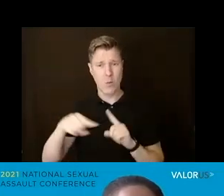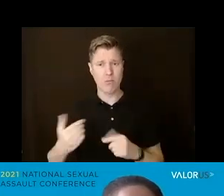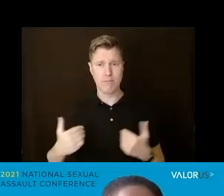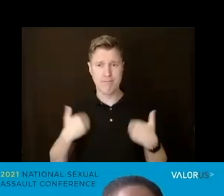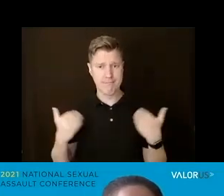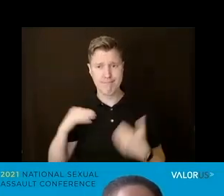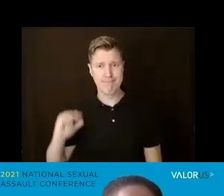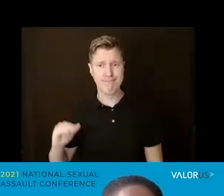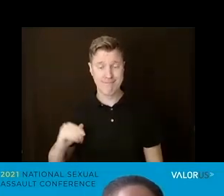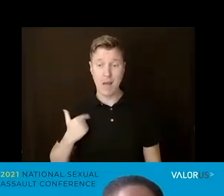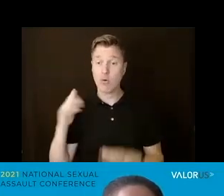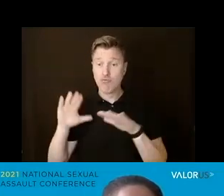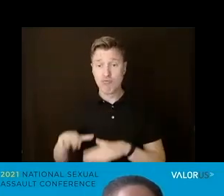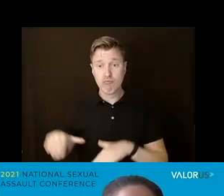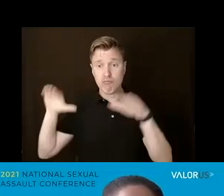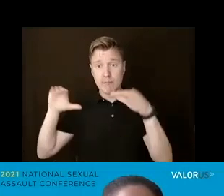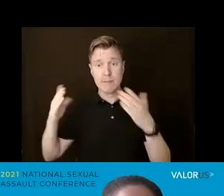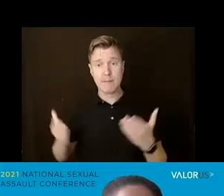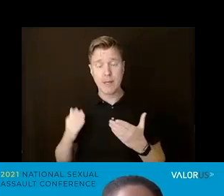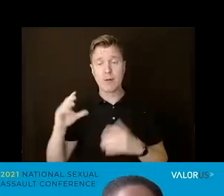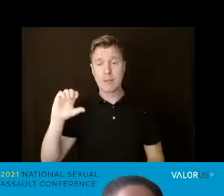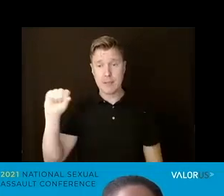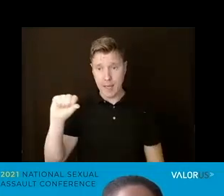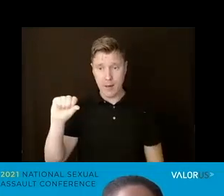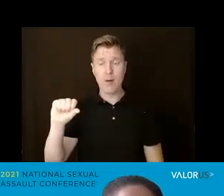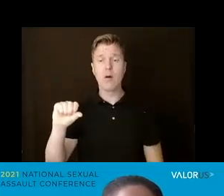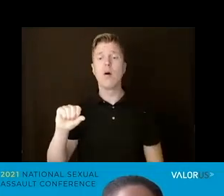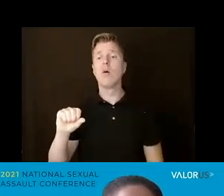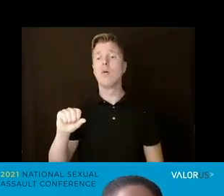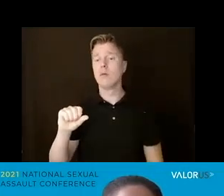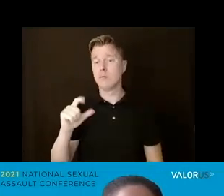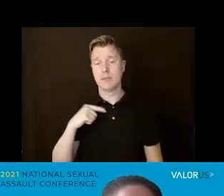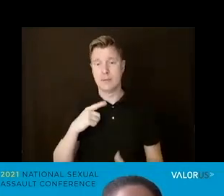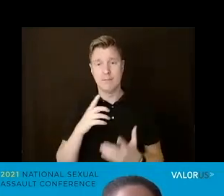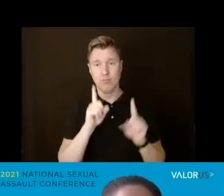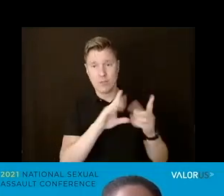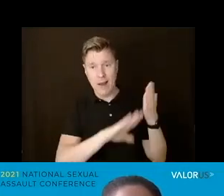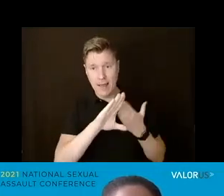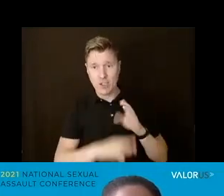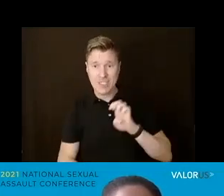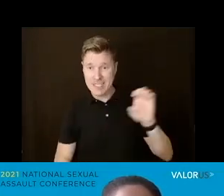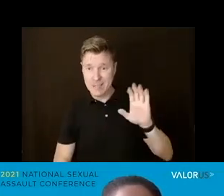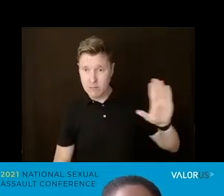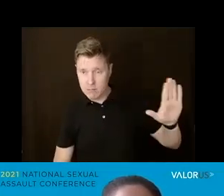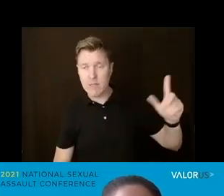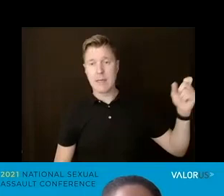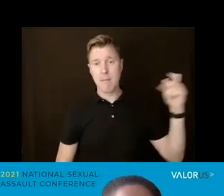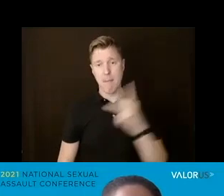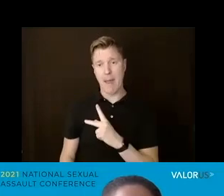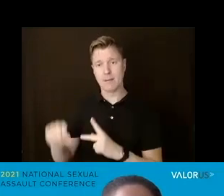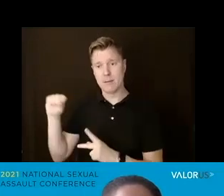So I was raised here in Seattle, got my education on the East Coast, and then came back to Seattle to be part of